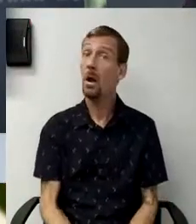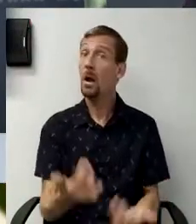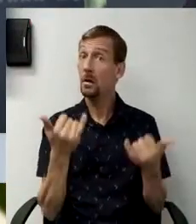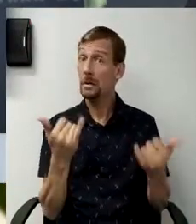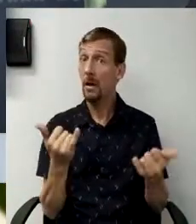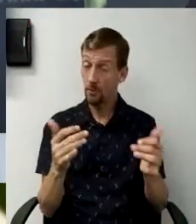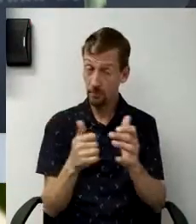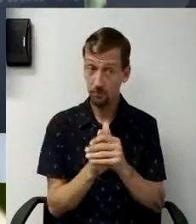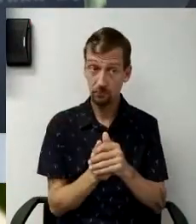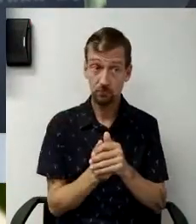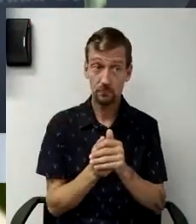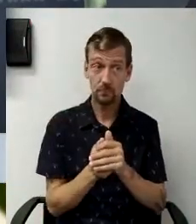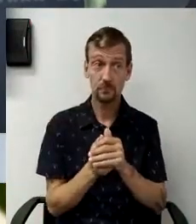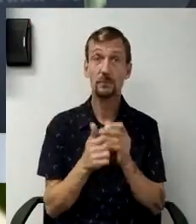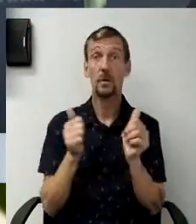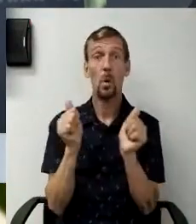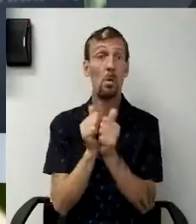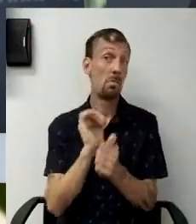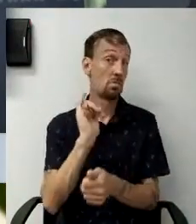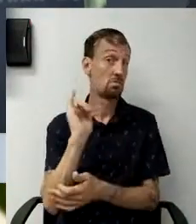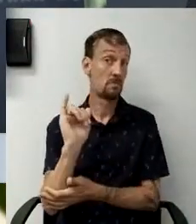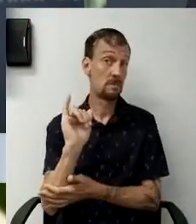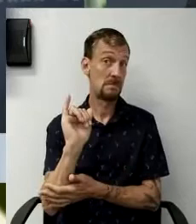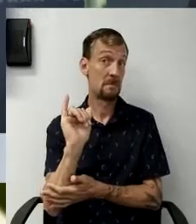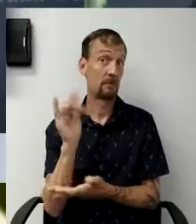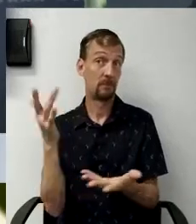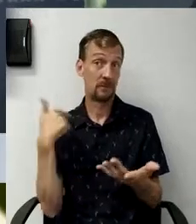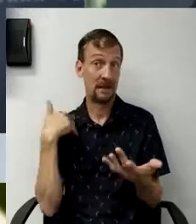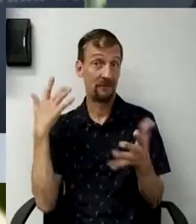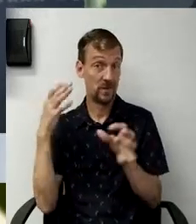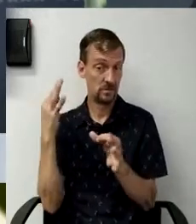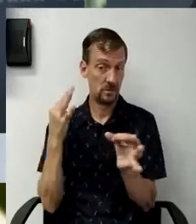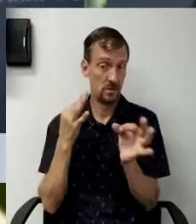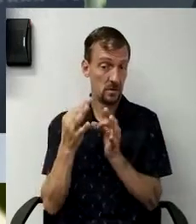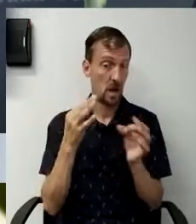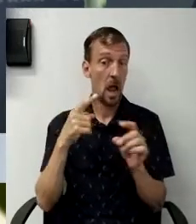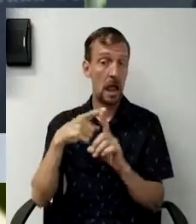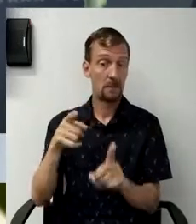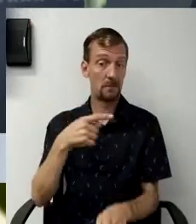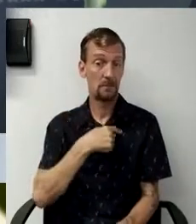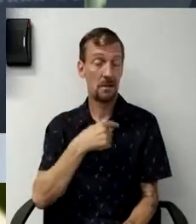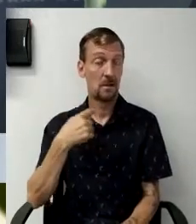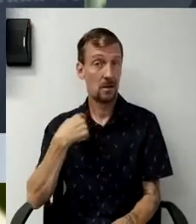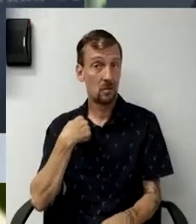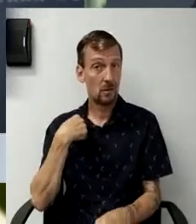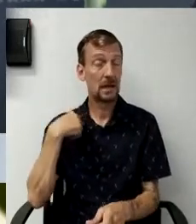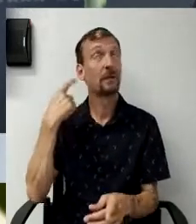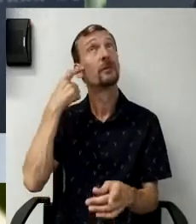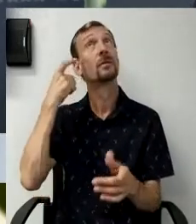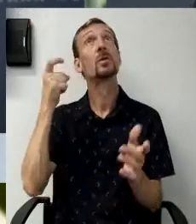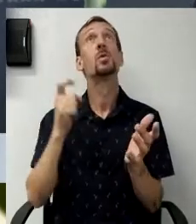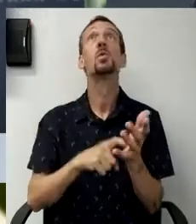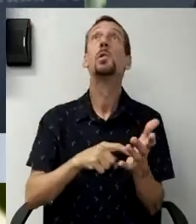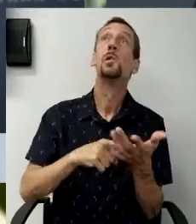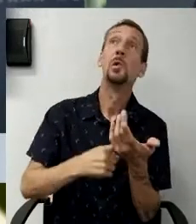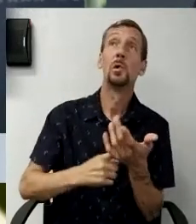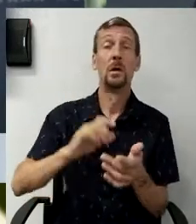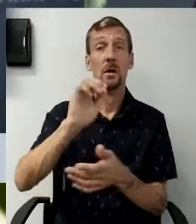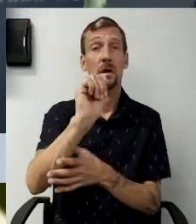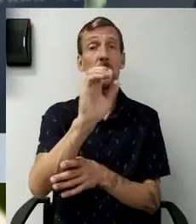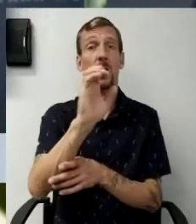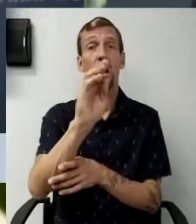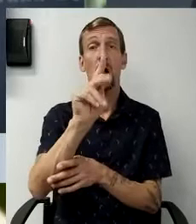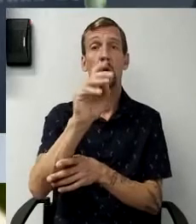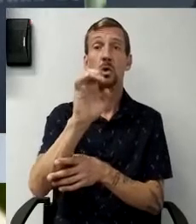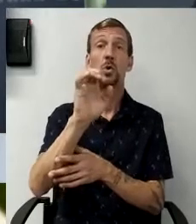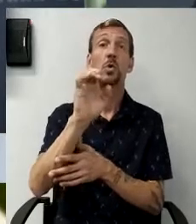said, for whatever reason, we have seen a lower census in the acute rehab